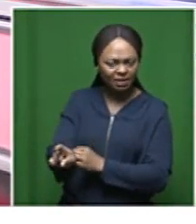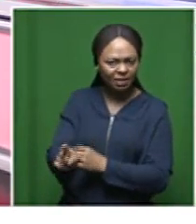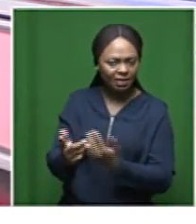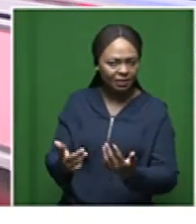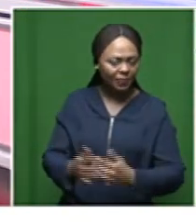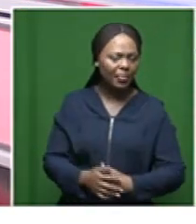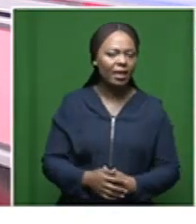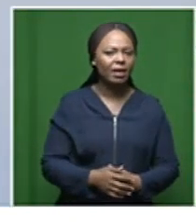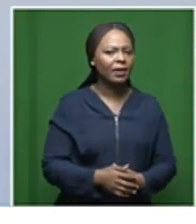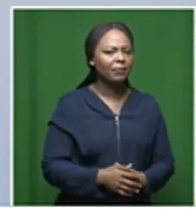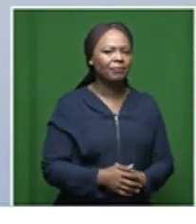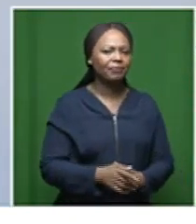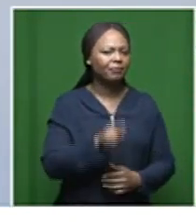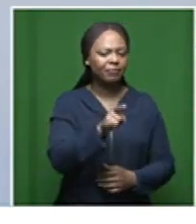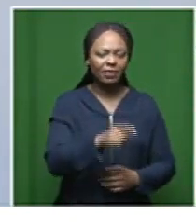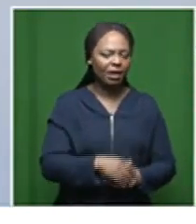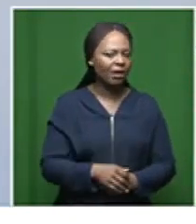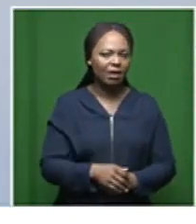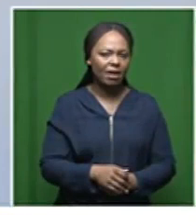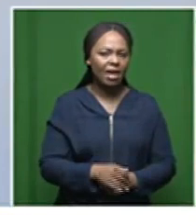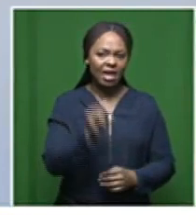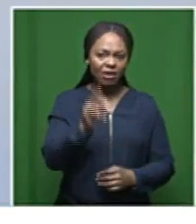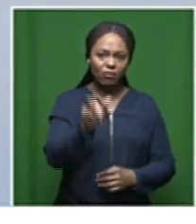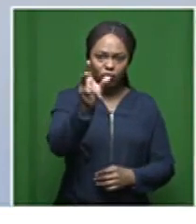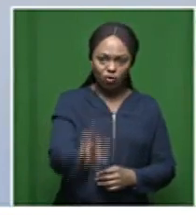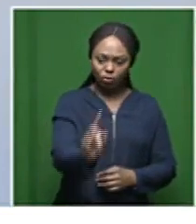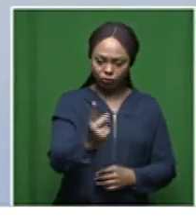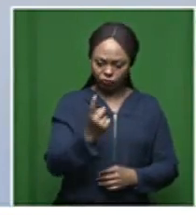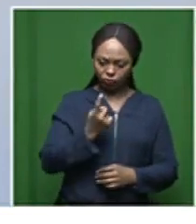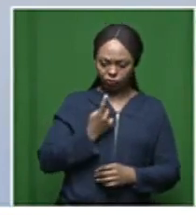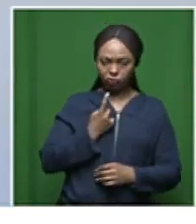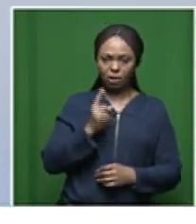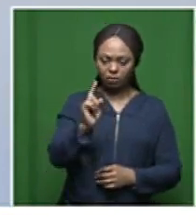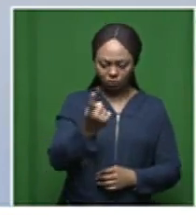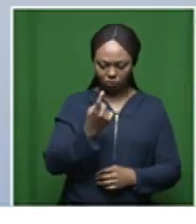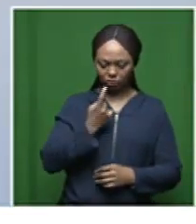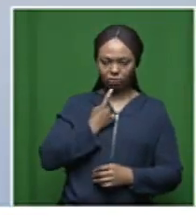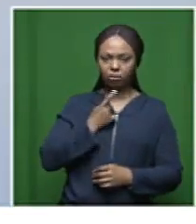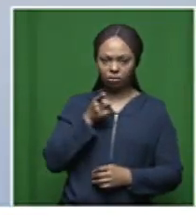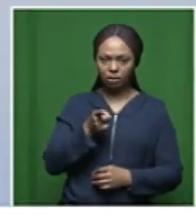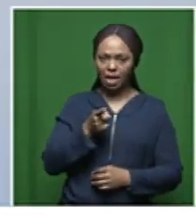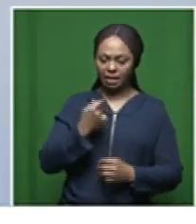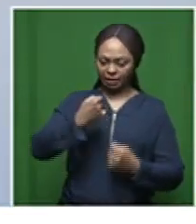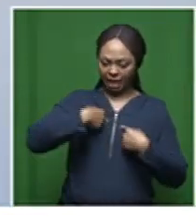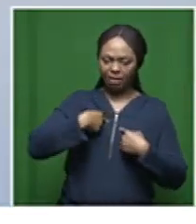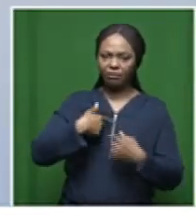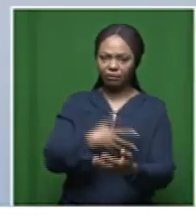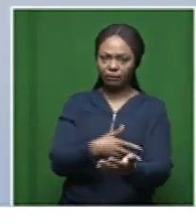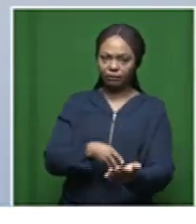Well, really, it is not payment for the blood. It is really a cost to cover the services. The